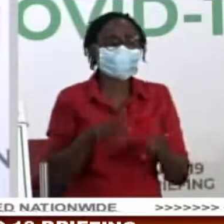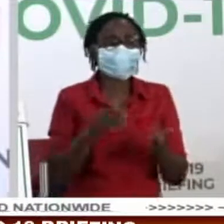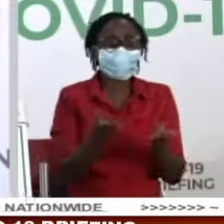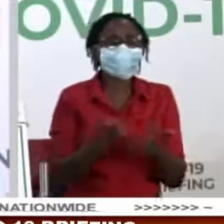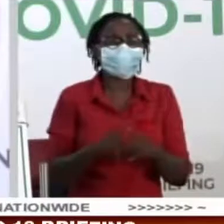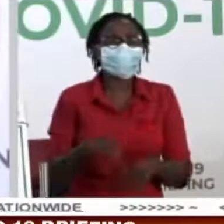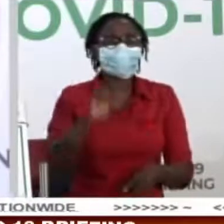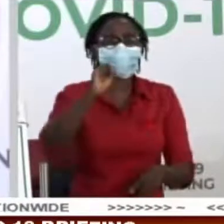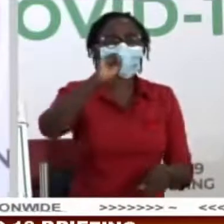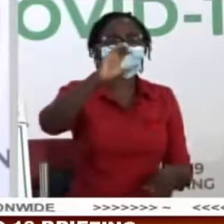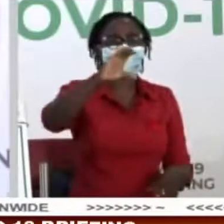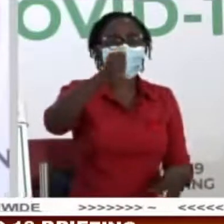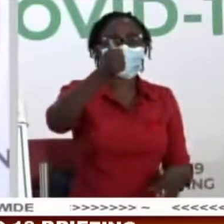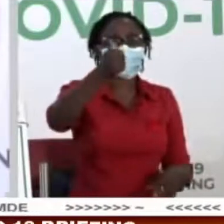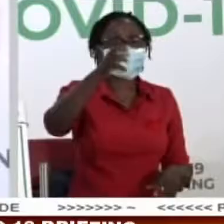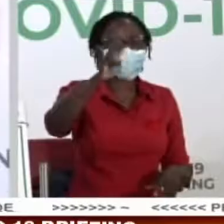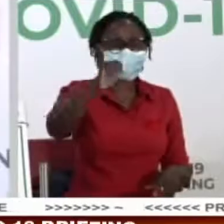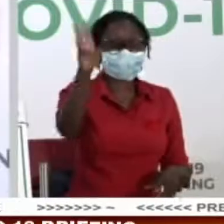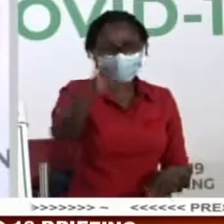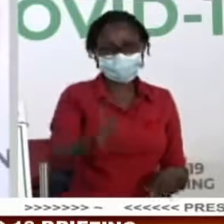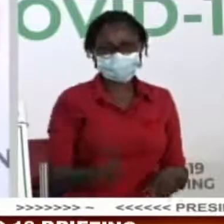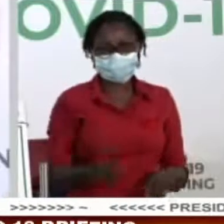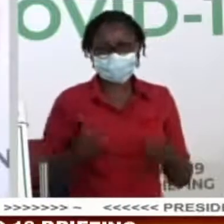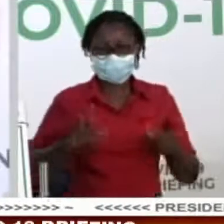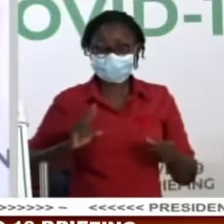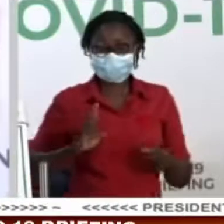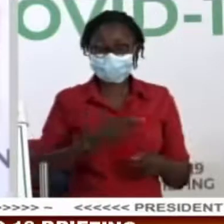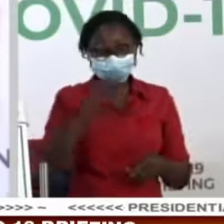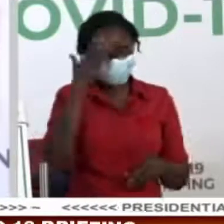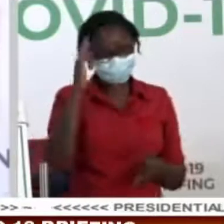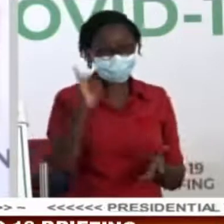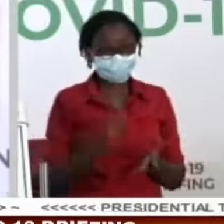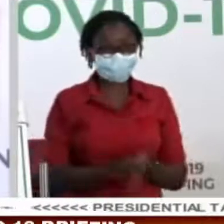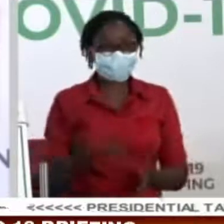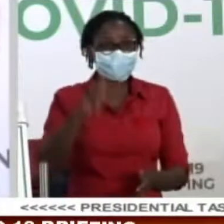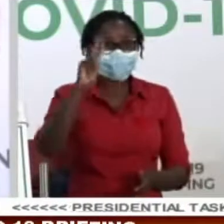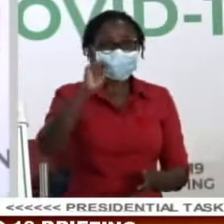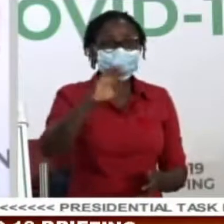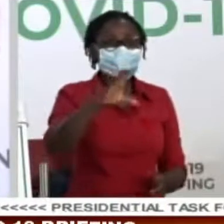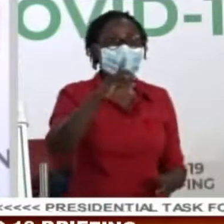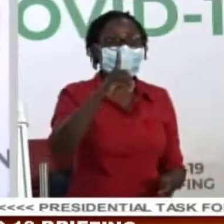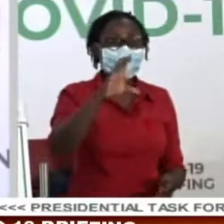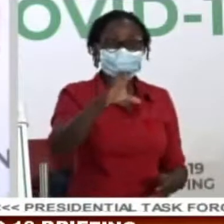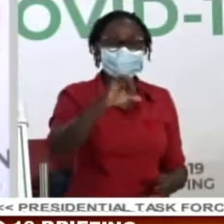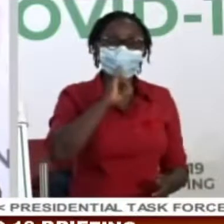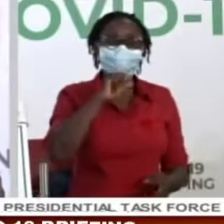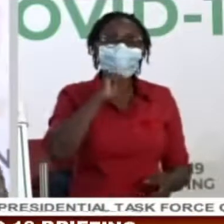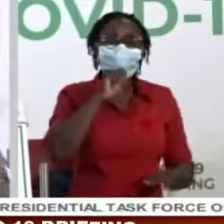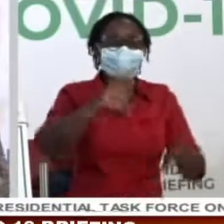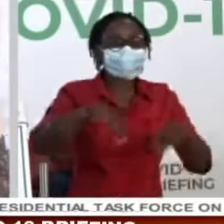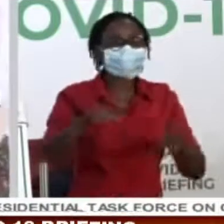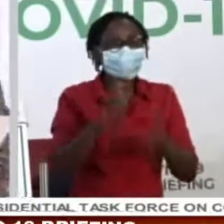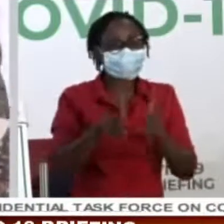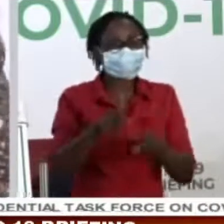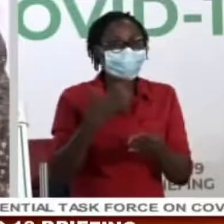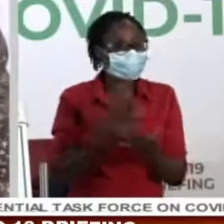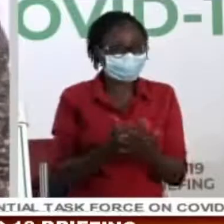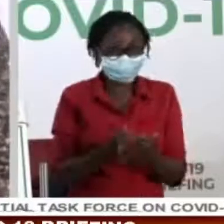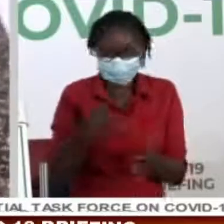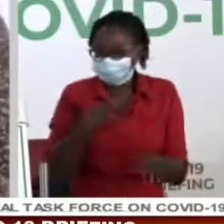And please let us note, the NCDC is not giving people money and will not send any